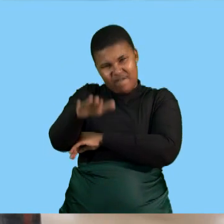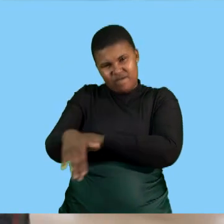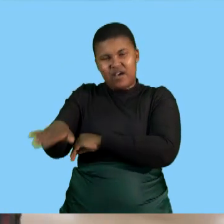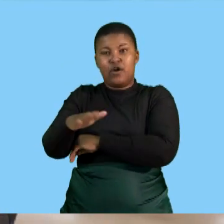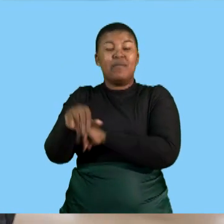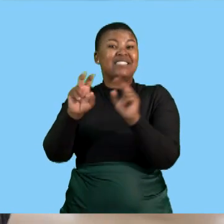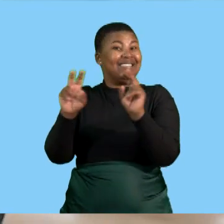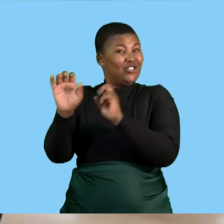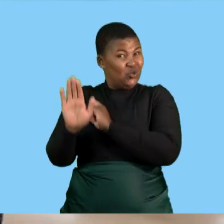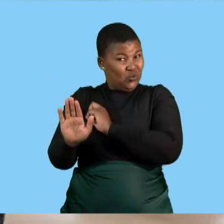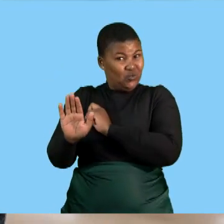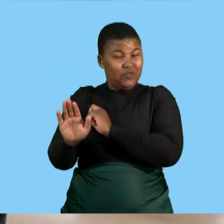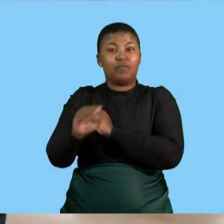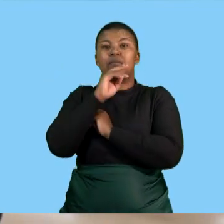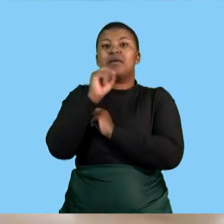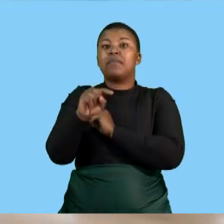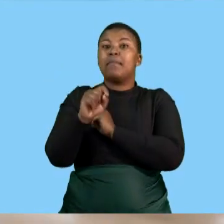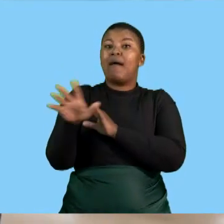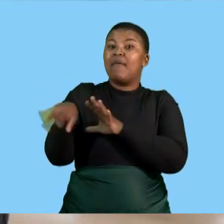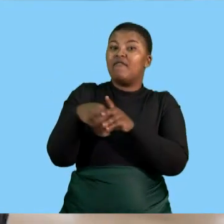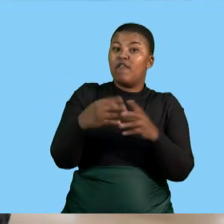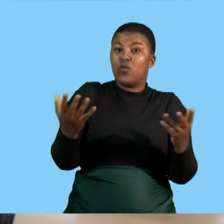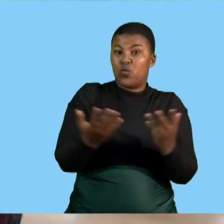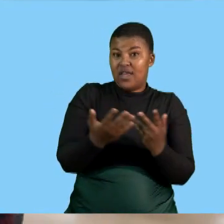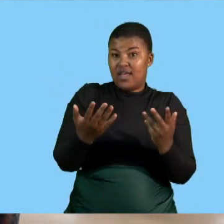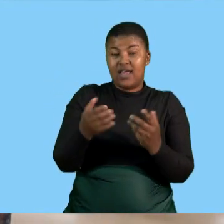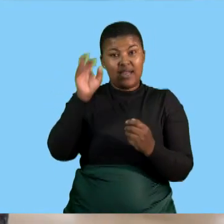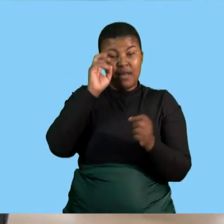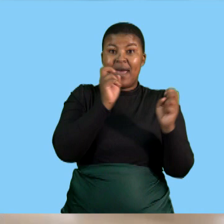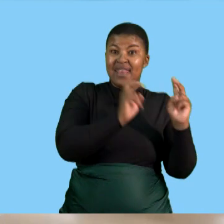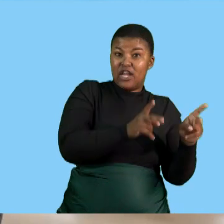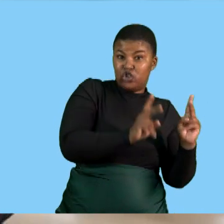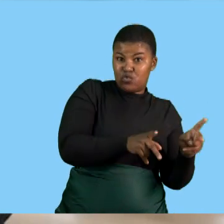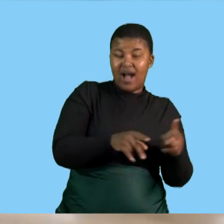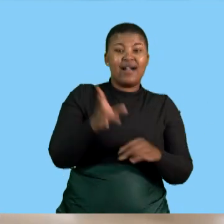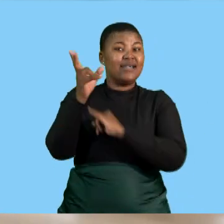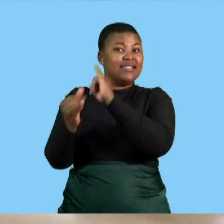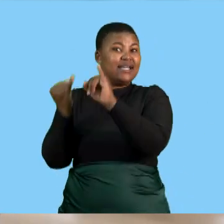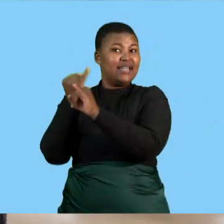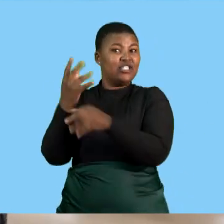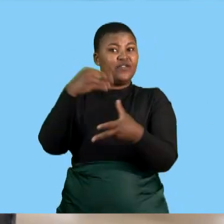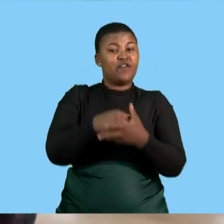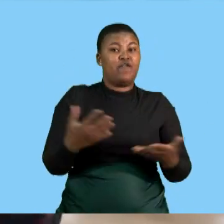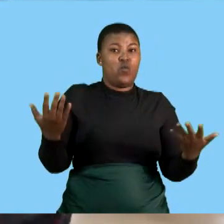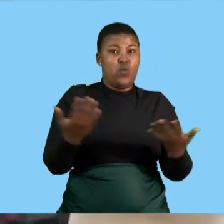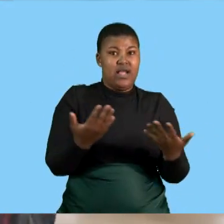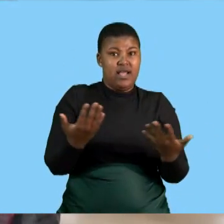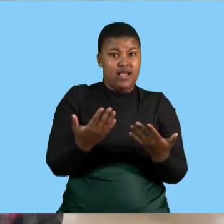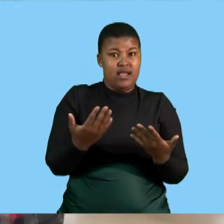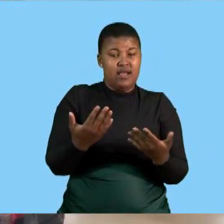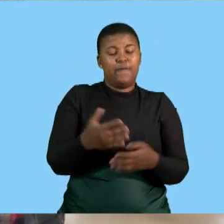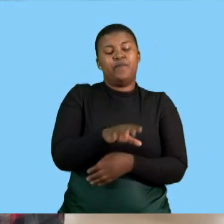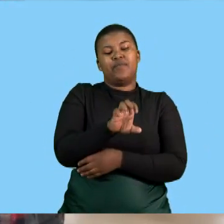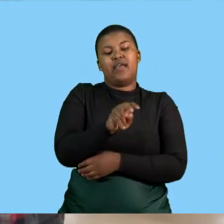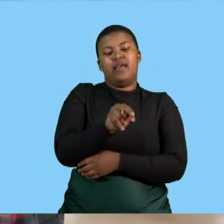international environmental issue, which we then classify. Remember, natural and international is part